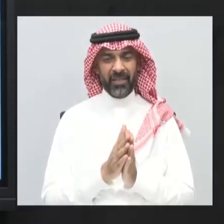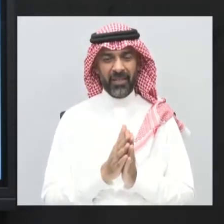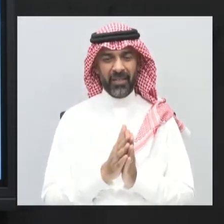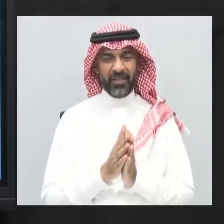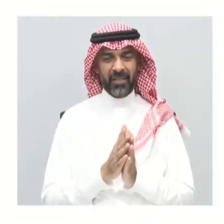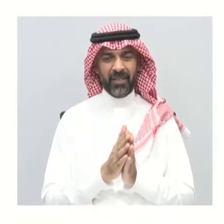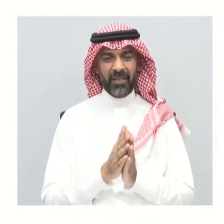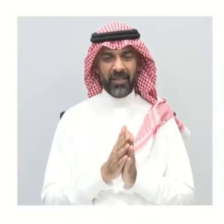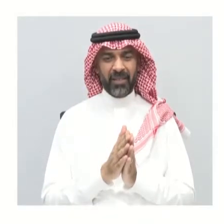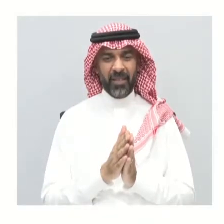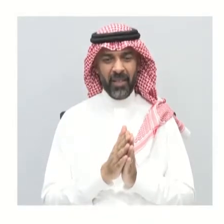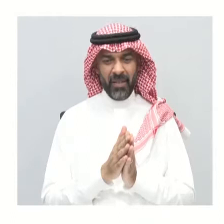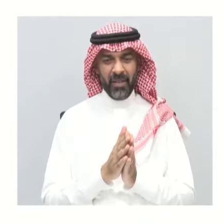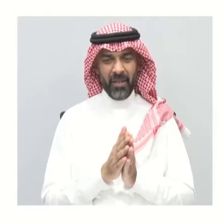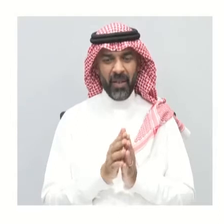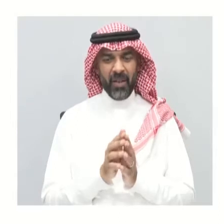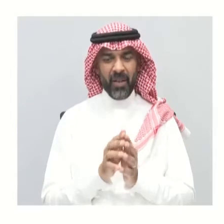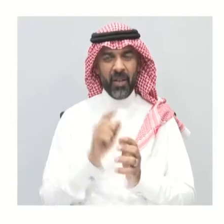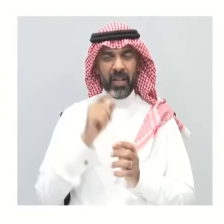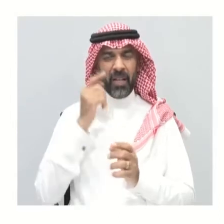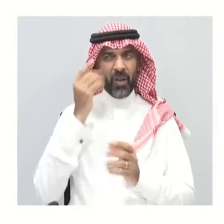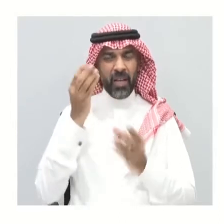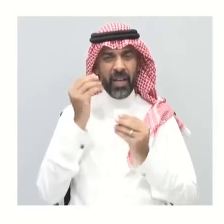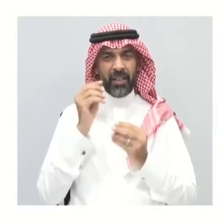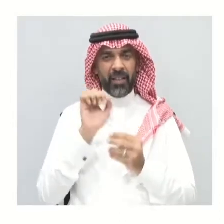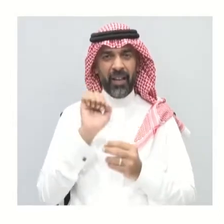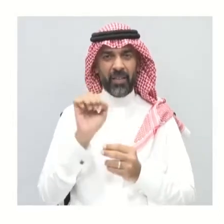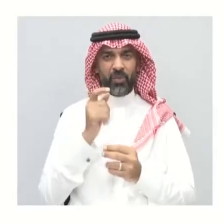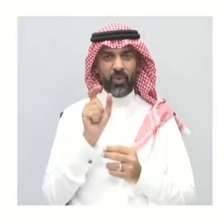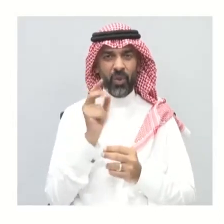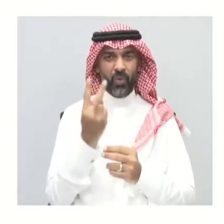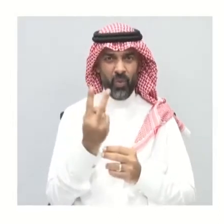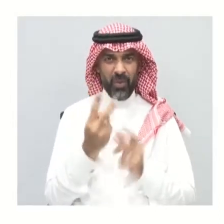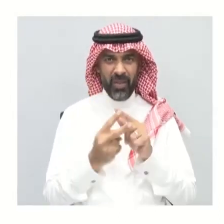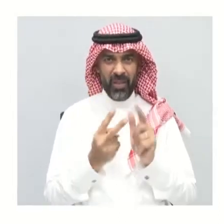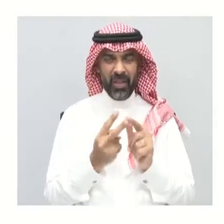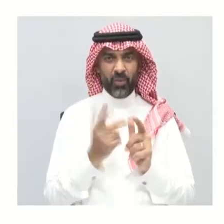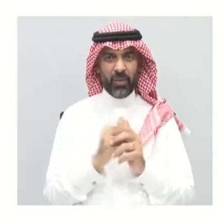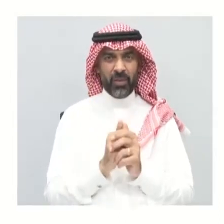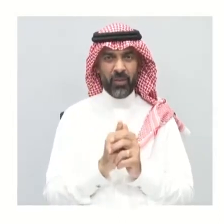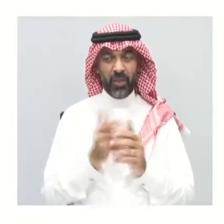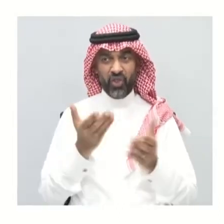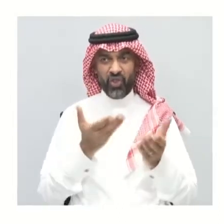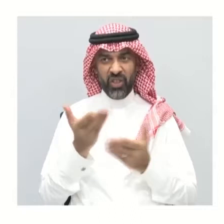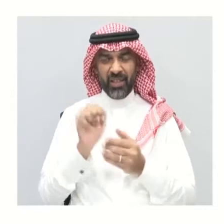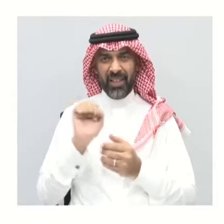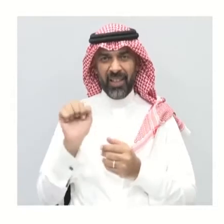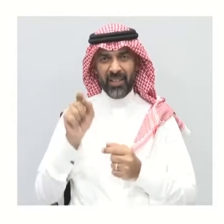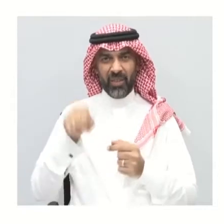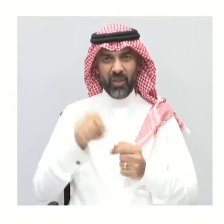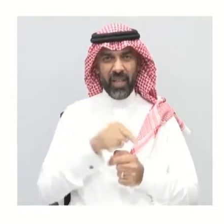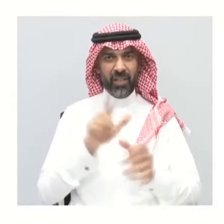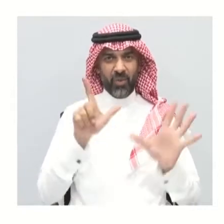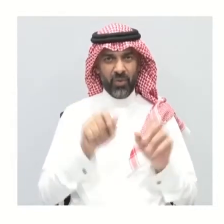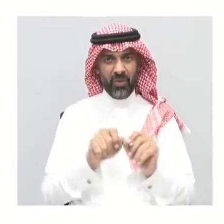what did we learn? Our focus was on two things, right? We chanted the days of the week so that